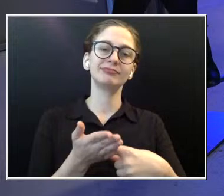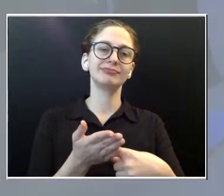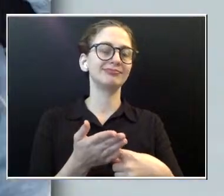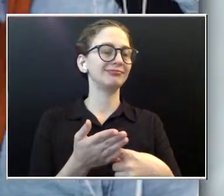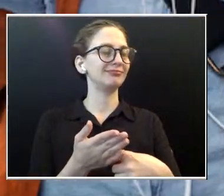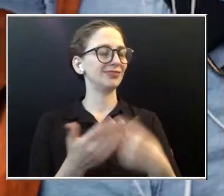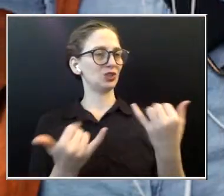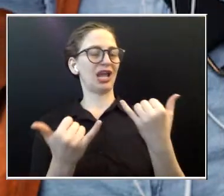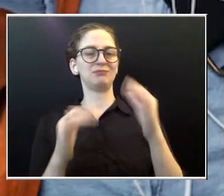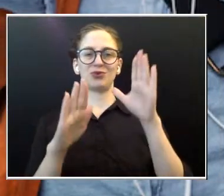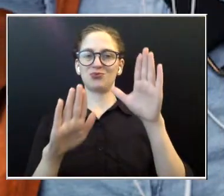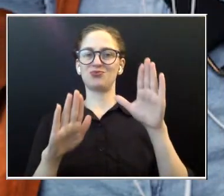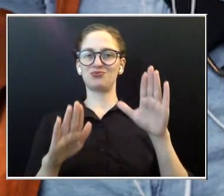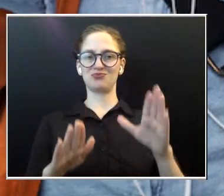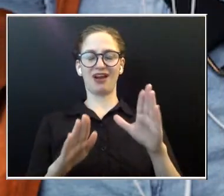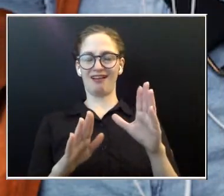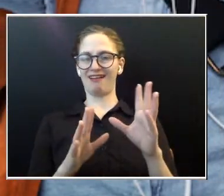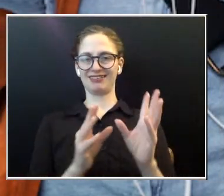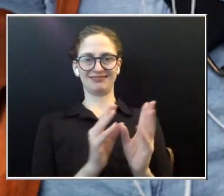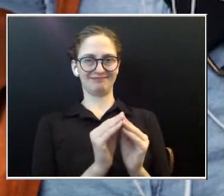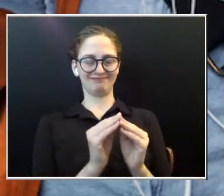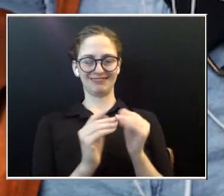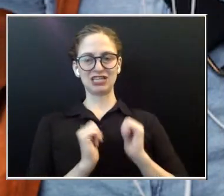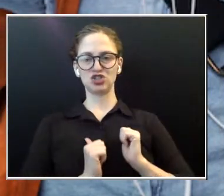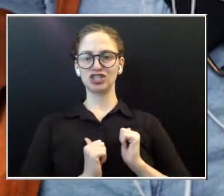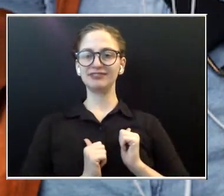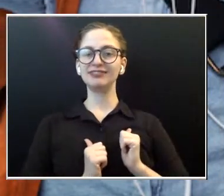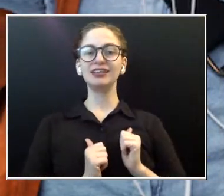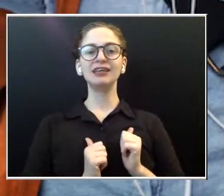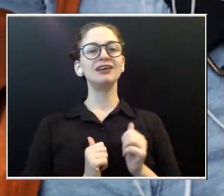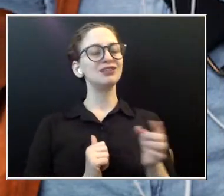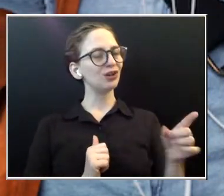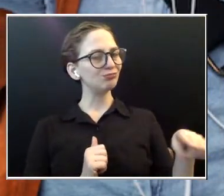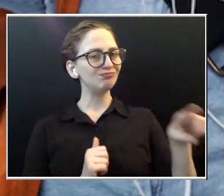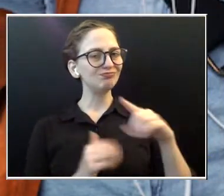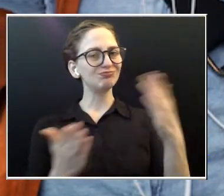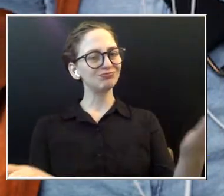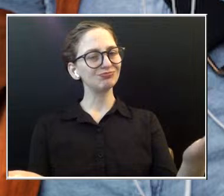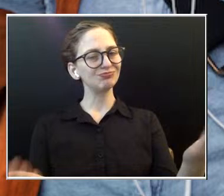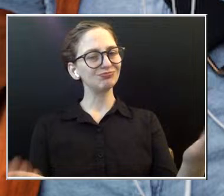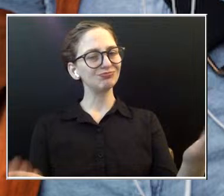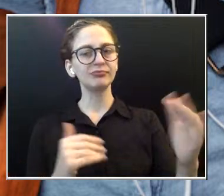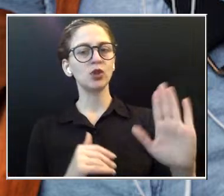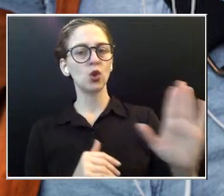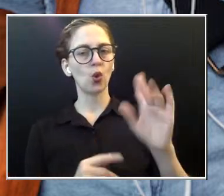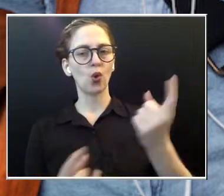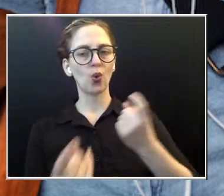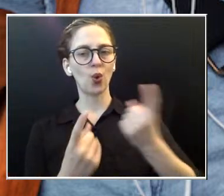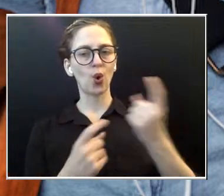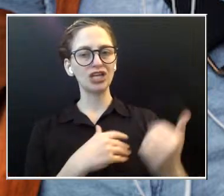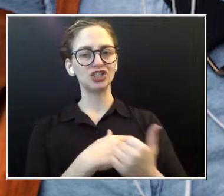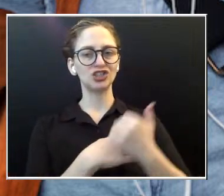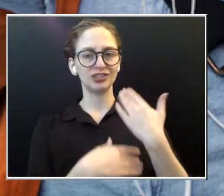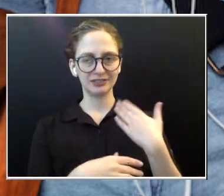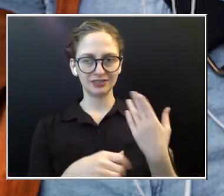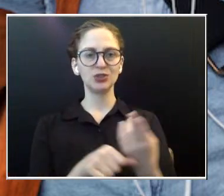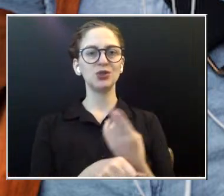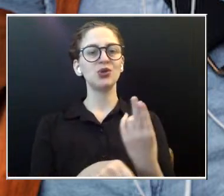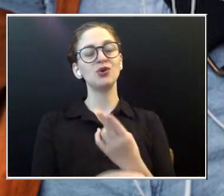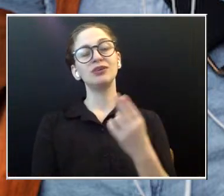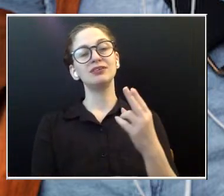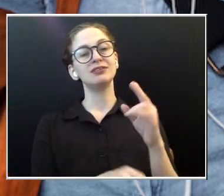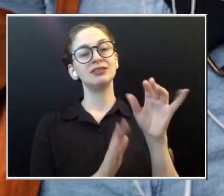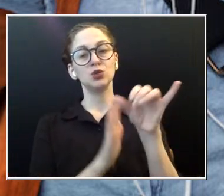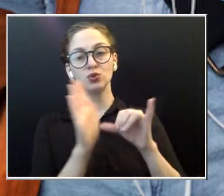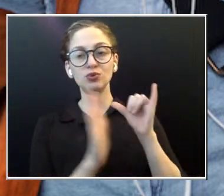But I want you to help send any questions you may have. Use the links on your screen: YouTube, Facebook, the X platform,